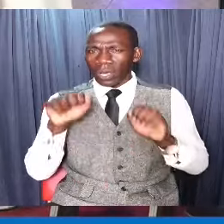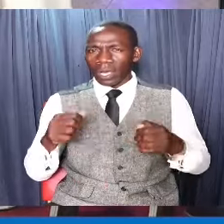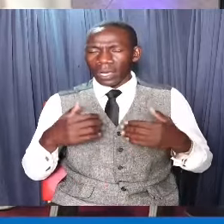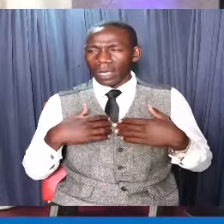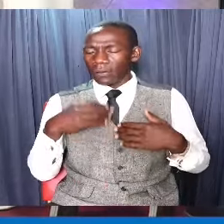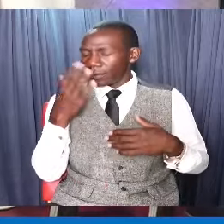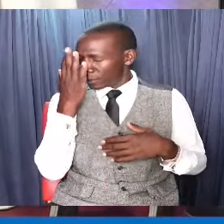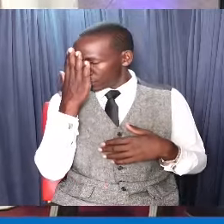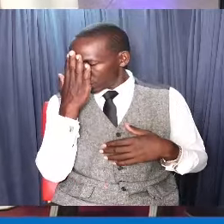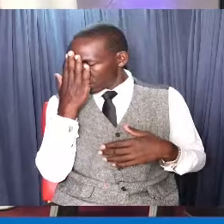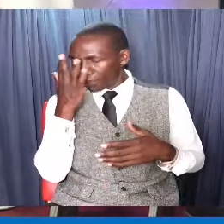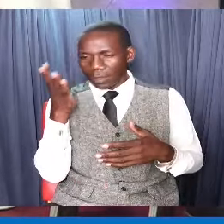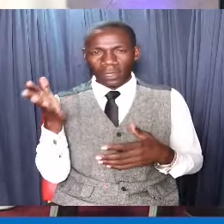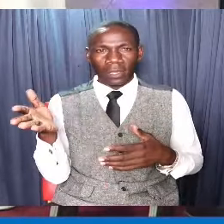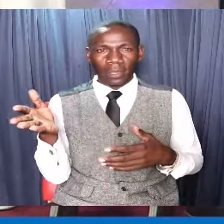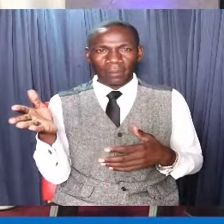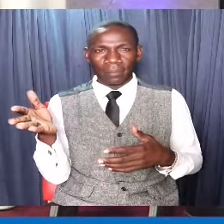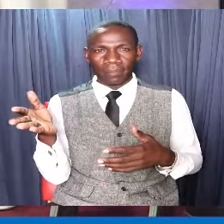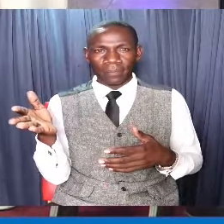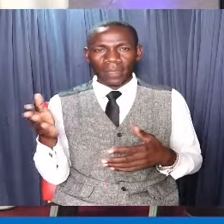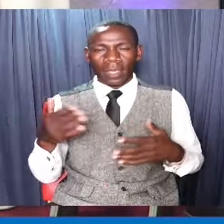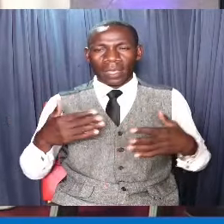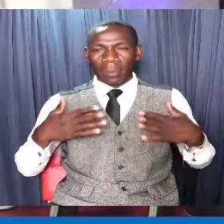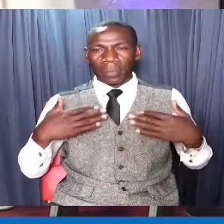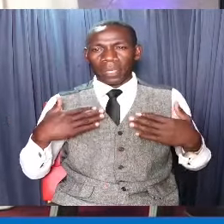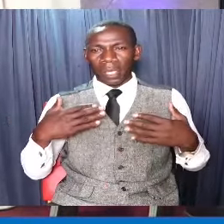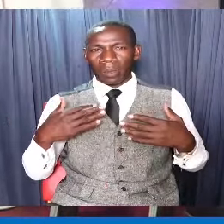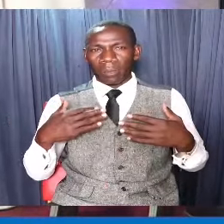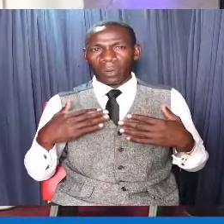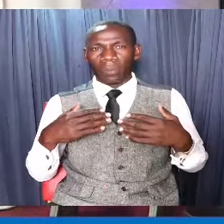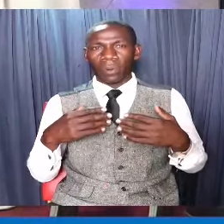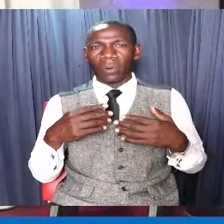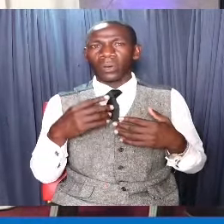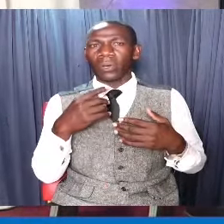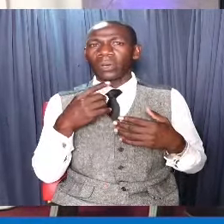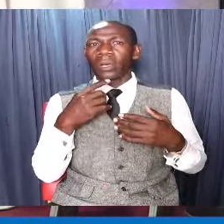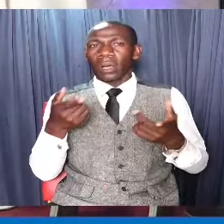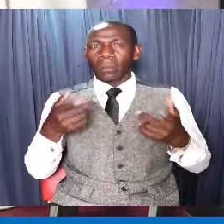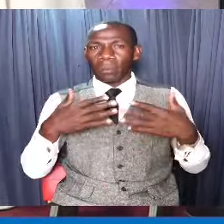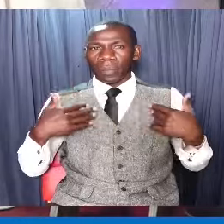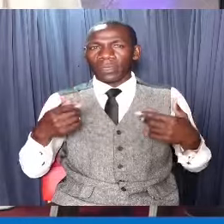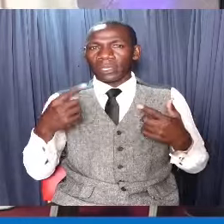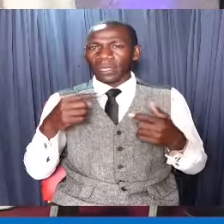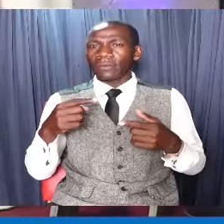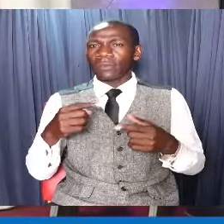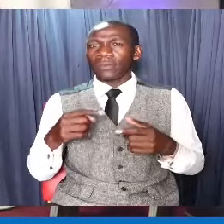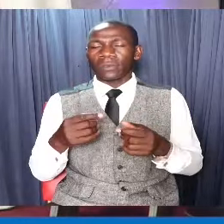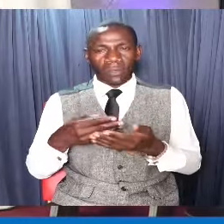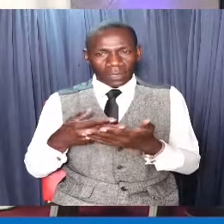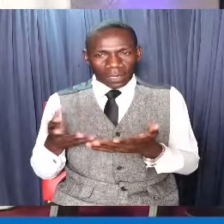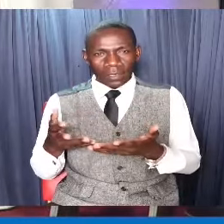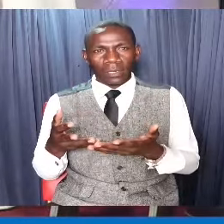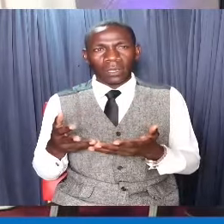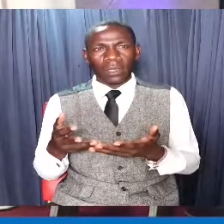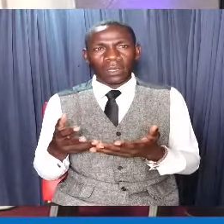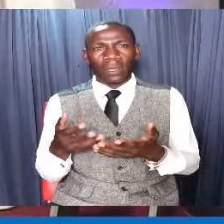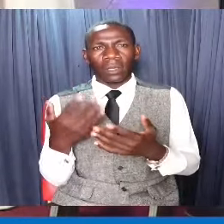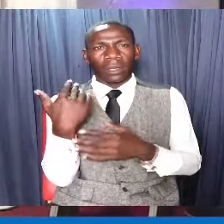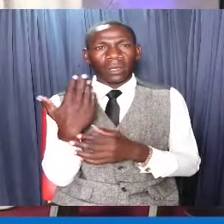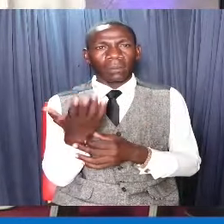zile. You can have this dismay. Hata watu waje washike kiuno niuzie huku. And people come and say, you sell us on this side. Maana